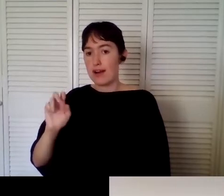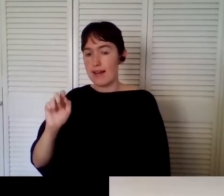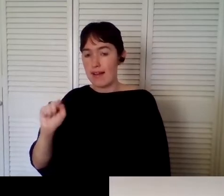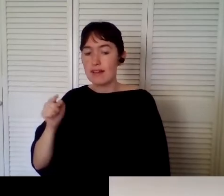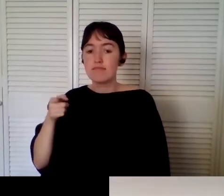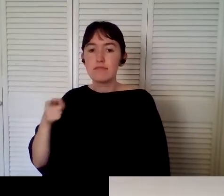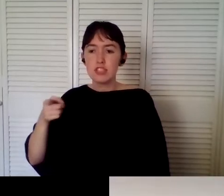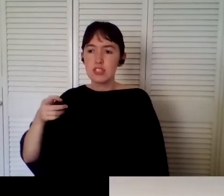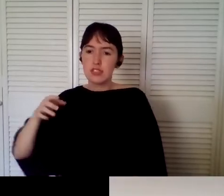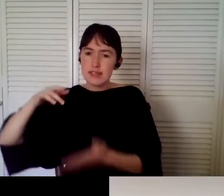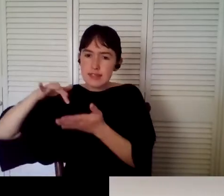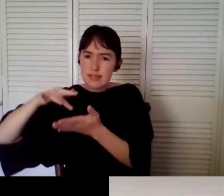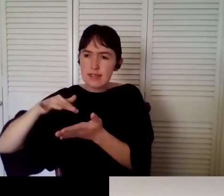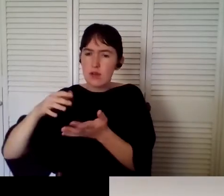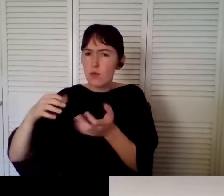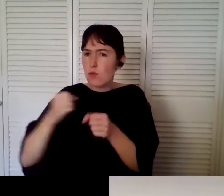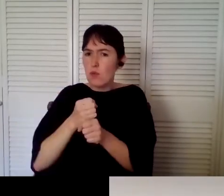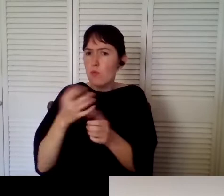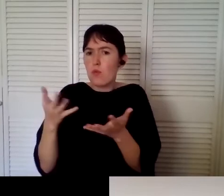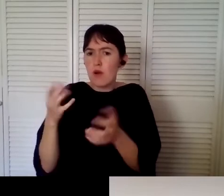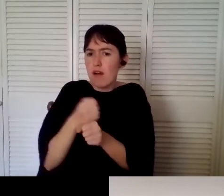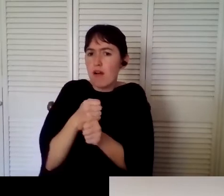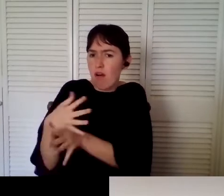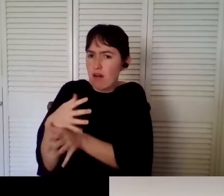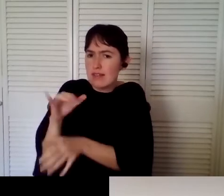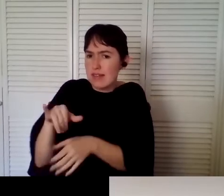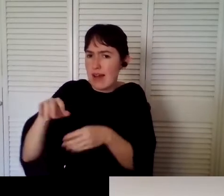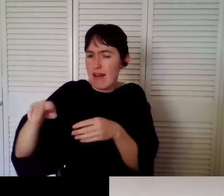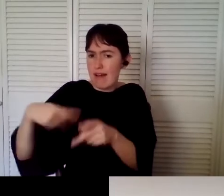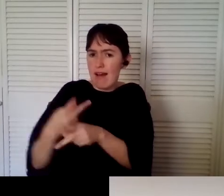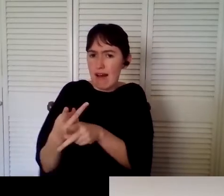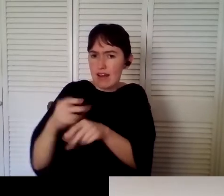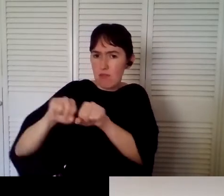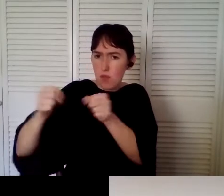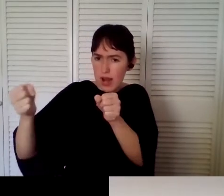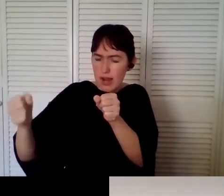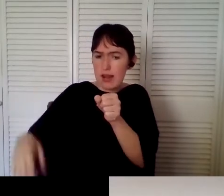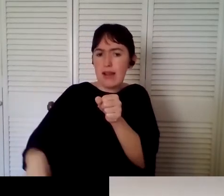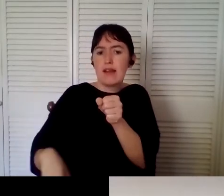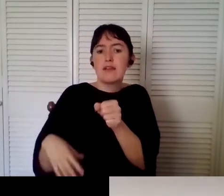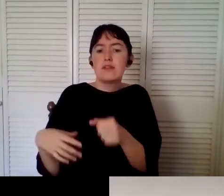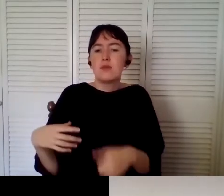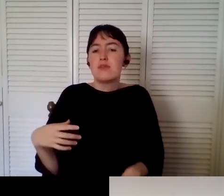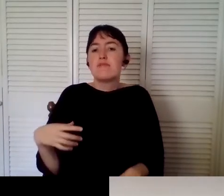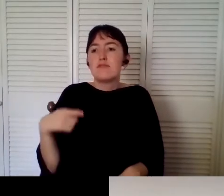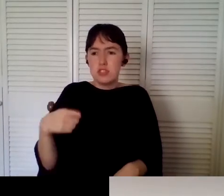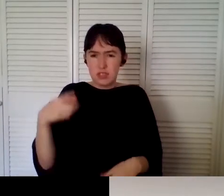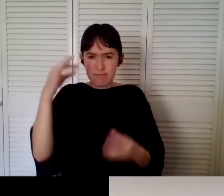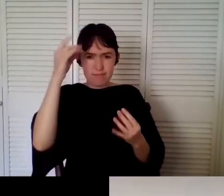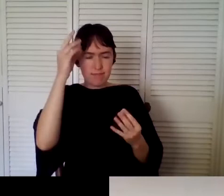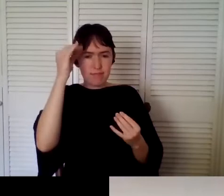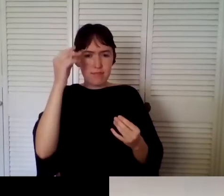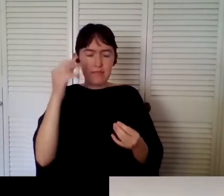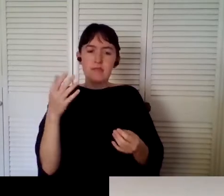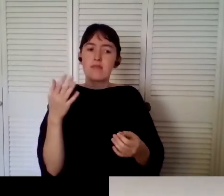deposits that she was excavating in. So she had three hypotheses. The first was that they were from stabbing